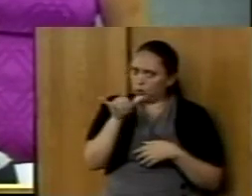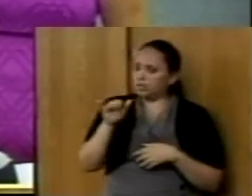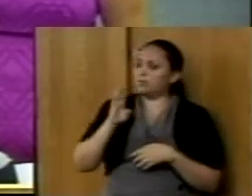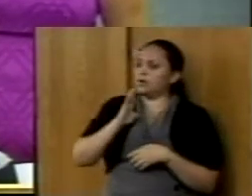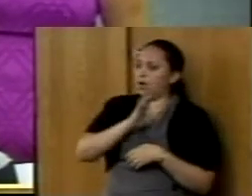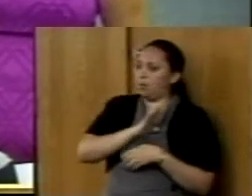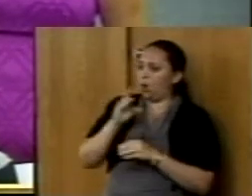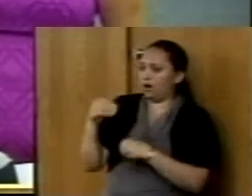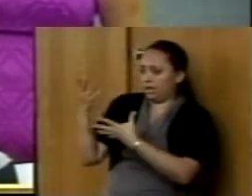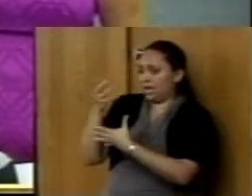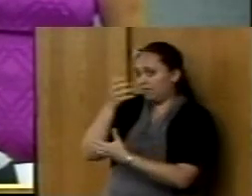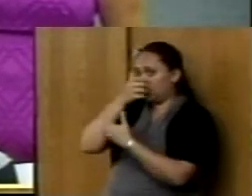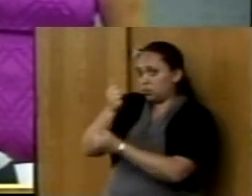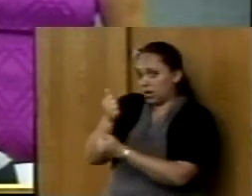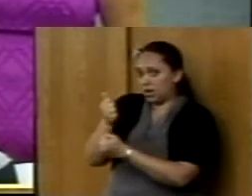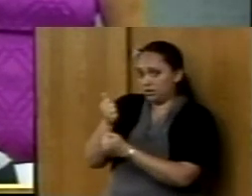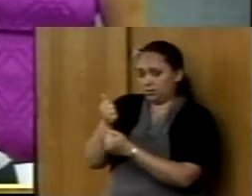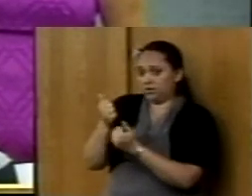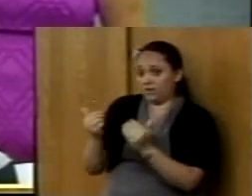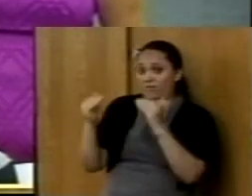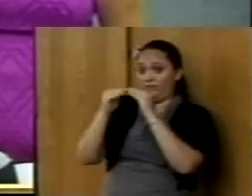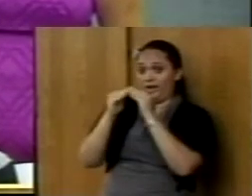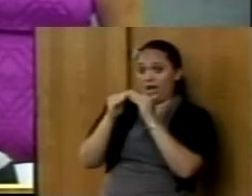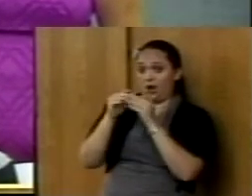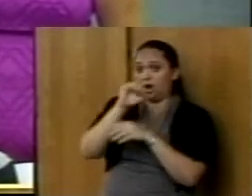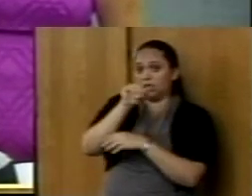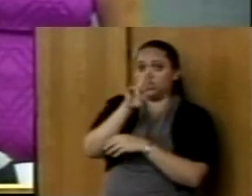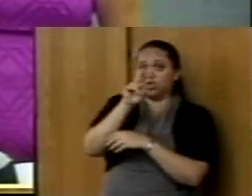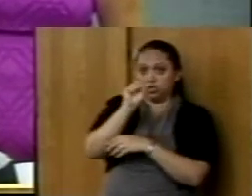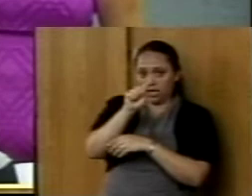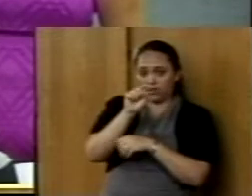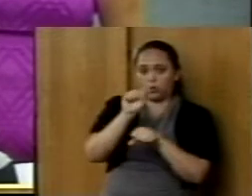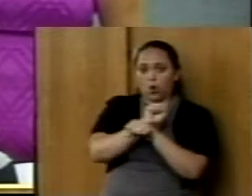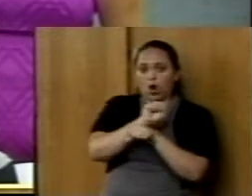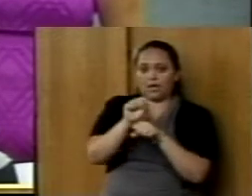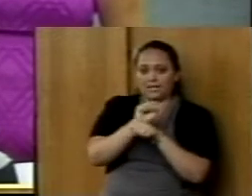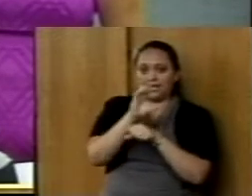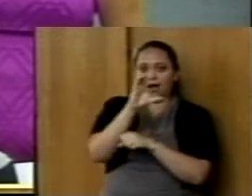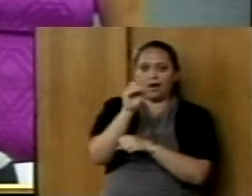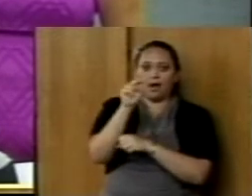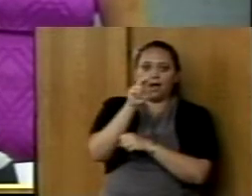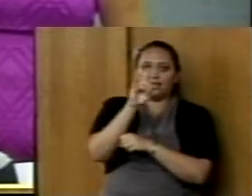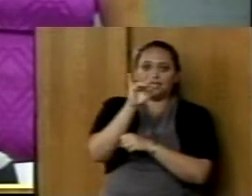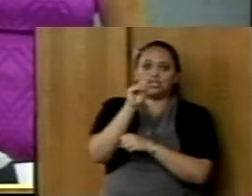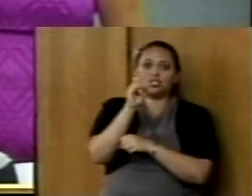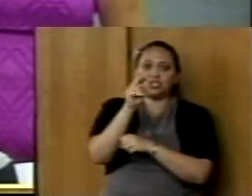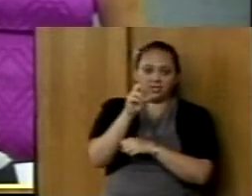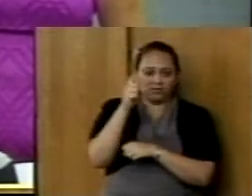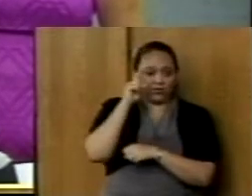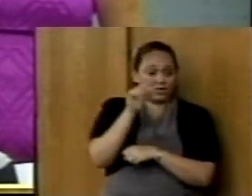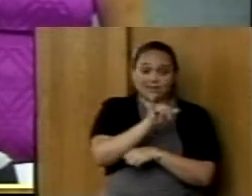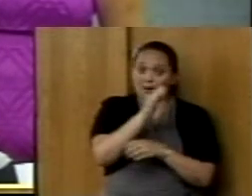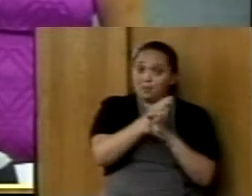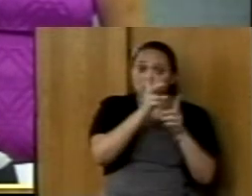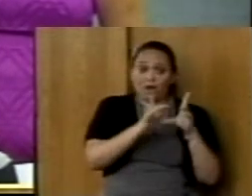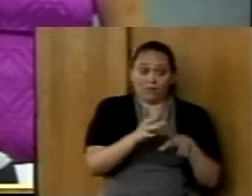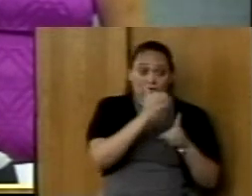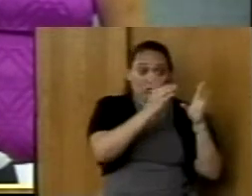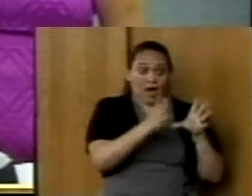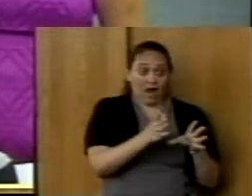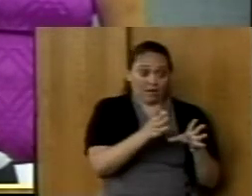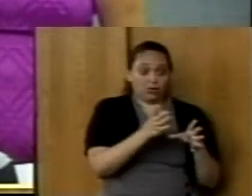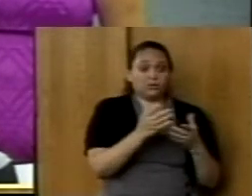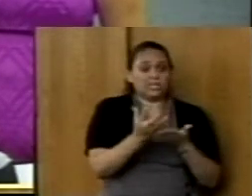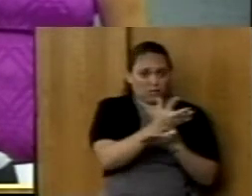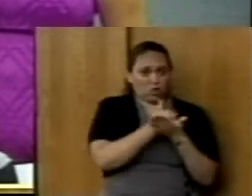be entrusted with ensuring fair and just working conditions for the same bus drivers. Drivers deserve a full-time